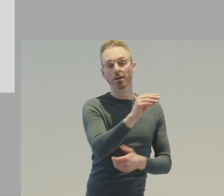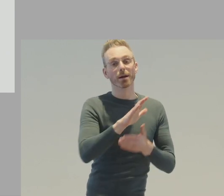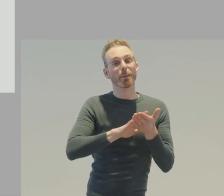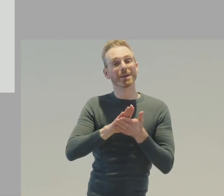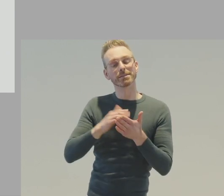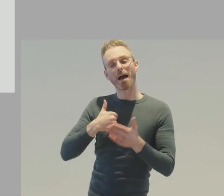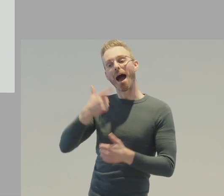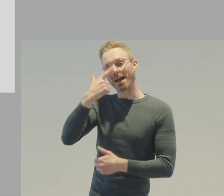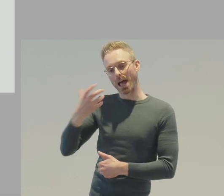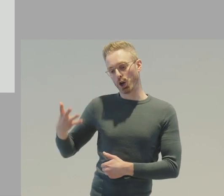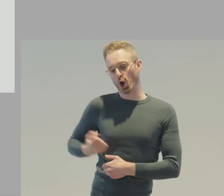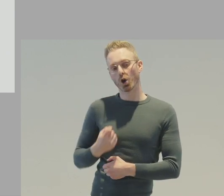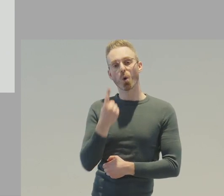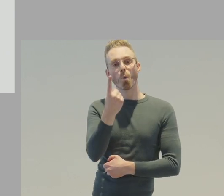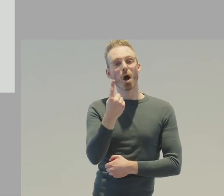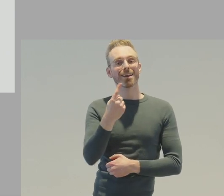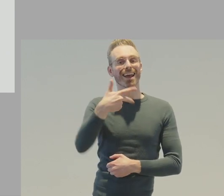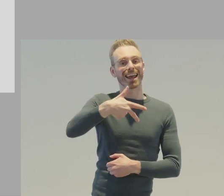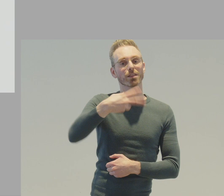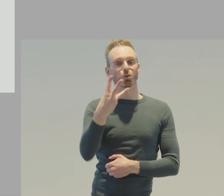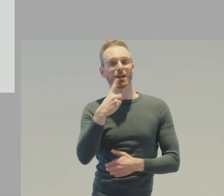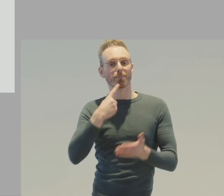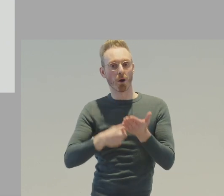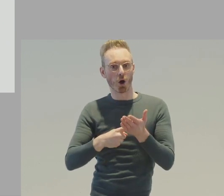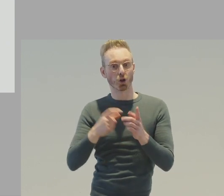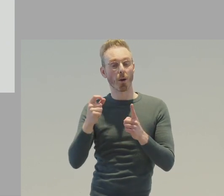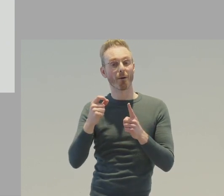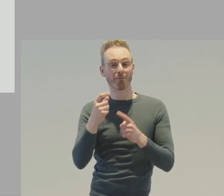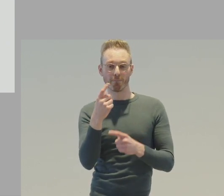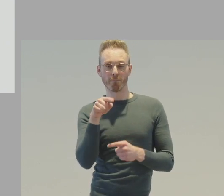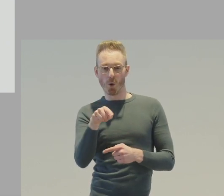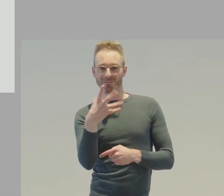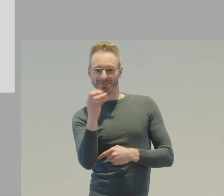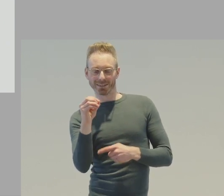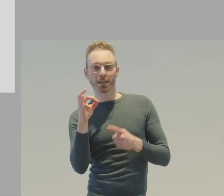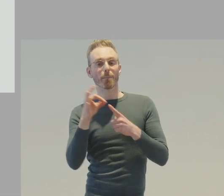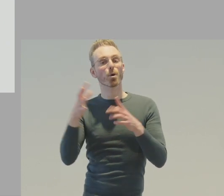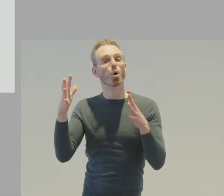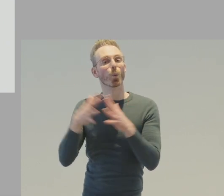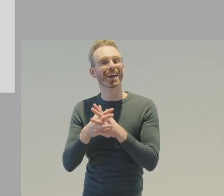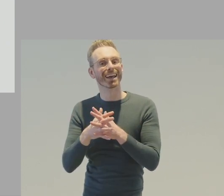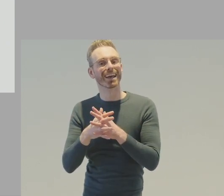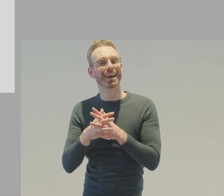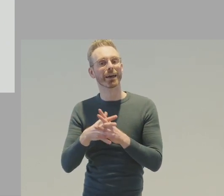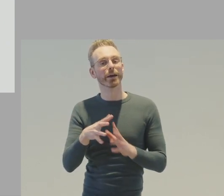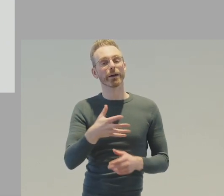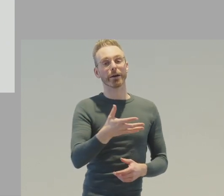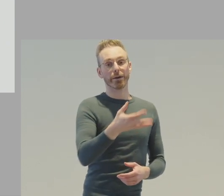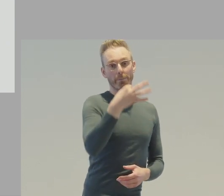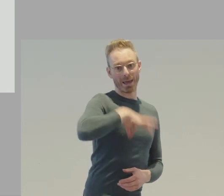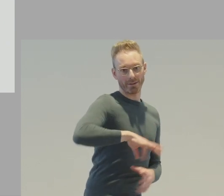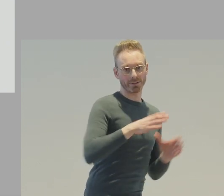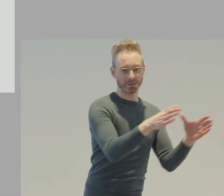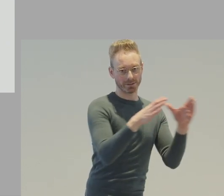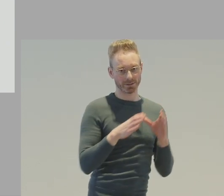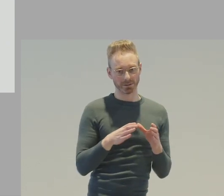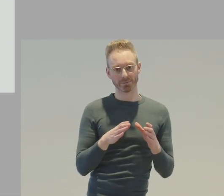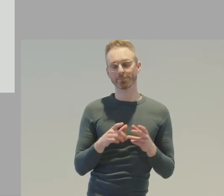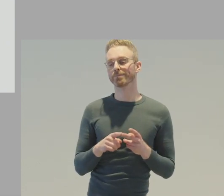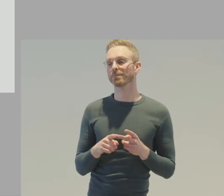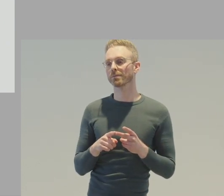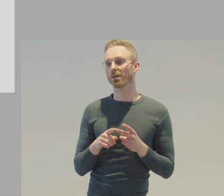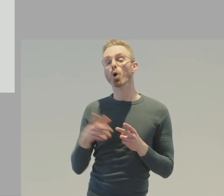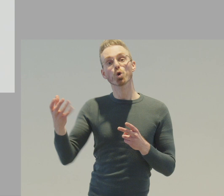to £183.50 per week and still get your normal amount of money from ESA, from Employment Support Allowance.